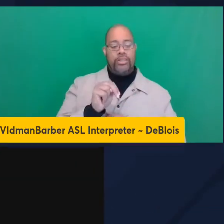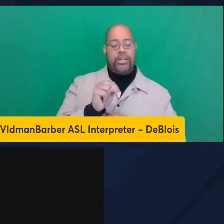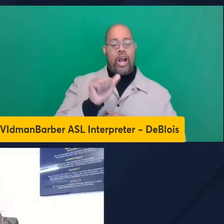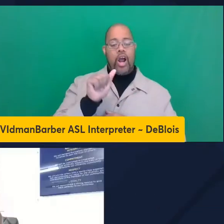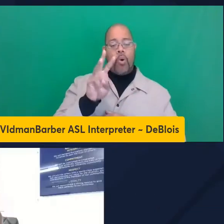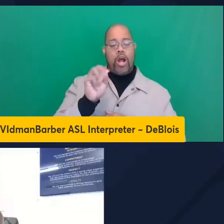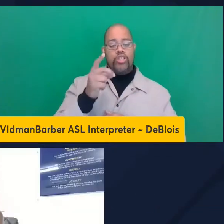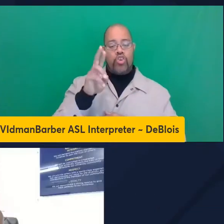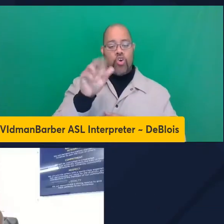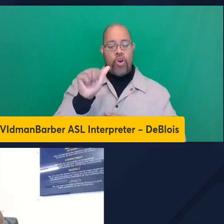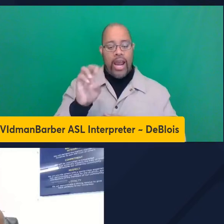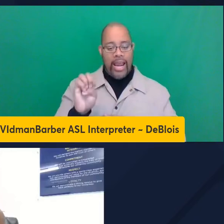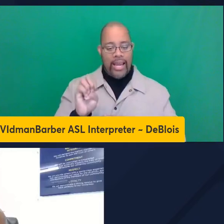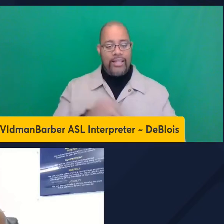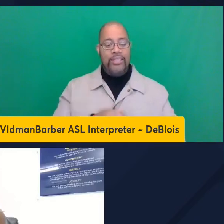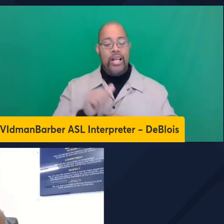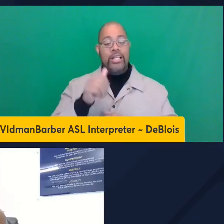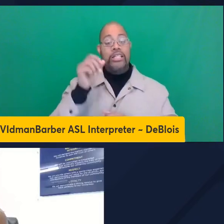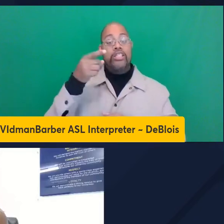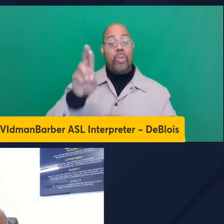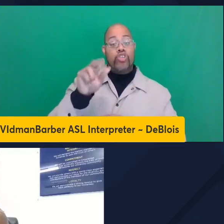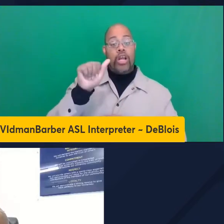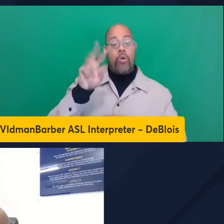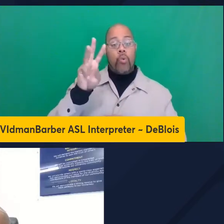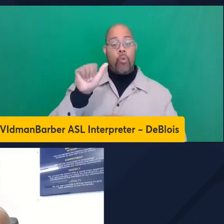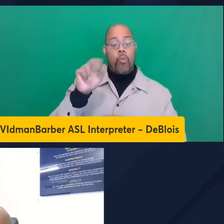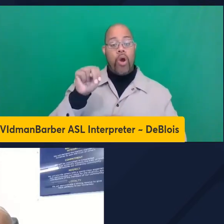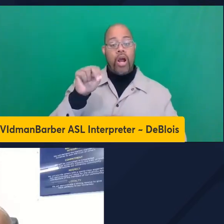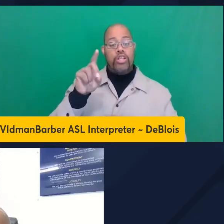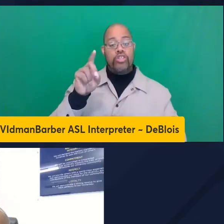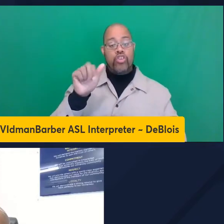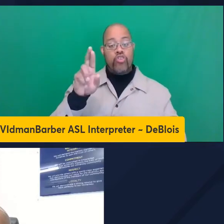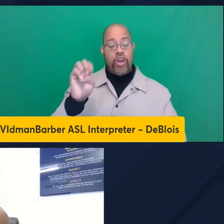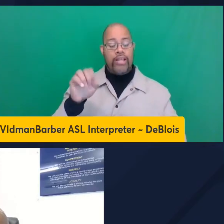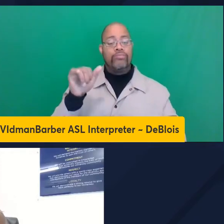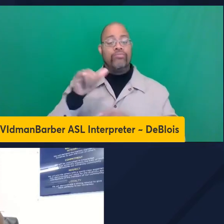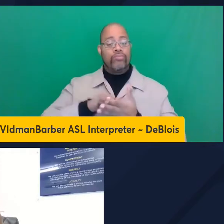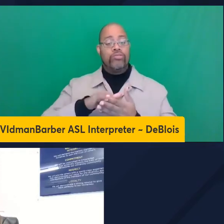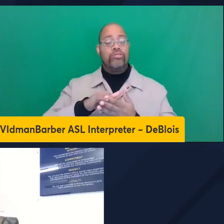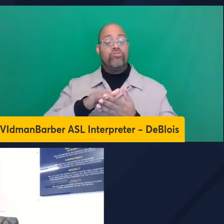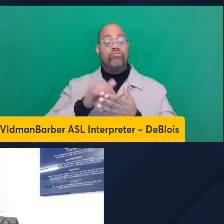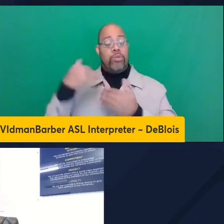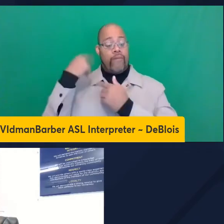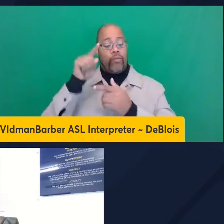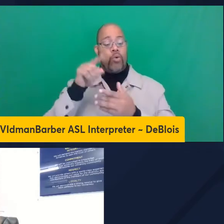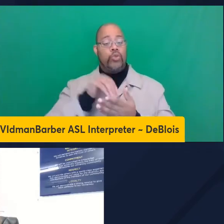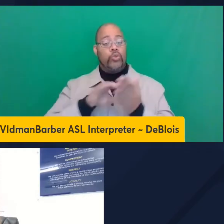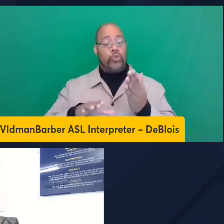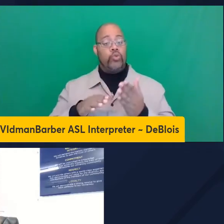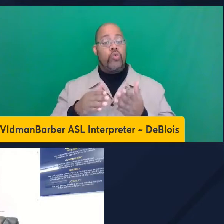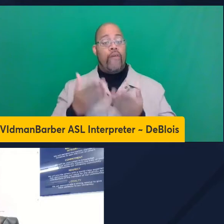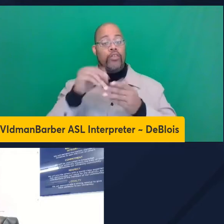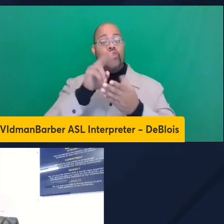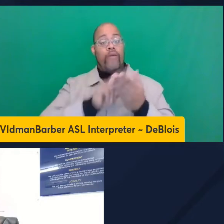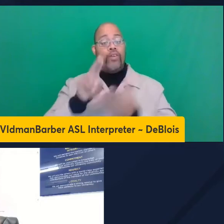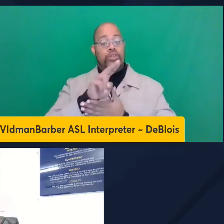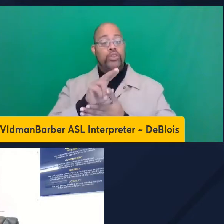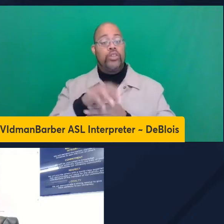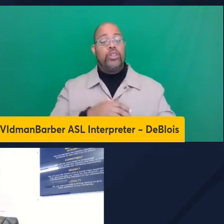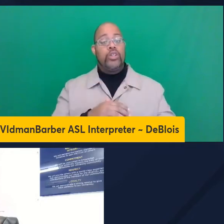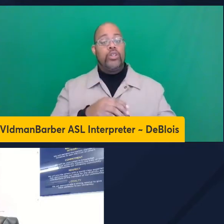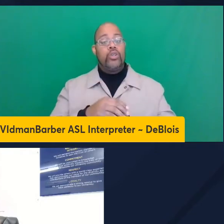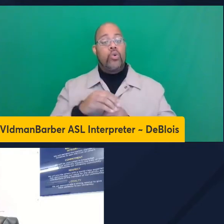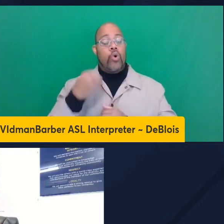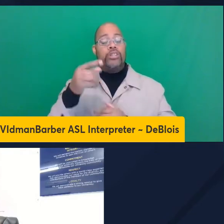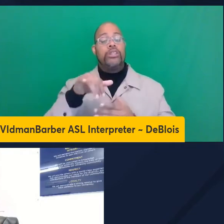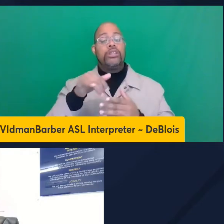Awandare. Dr. Awandare is the Pro Vice Chancellor responsible for academic and student affairs at the University of Ghana. He's